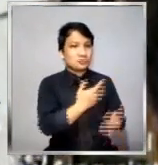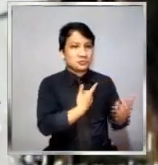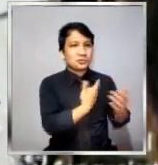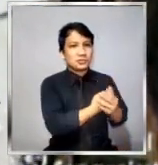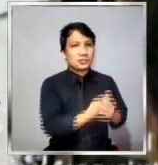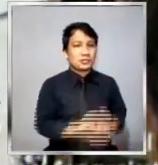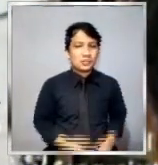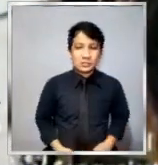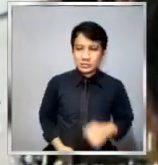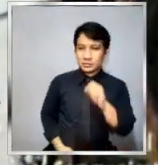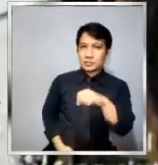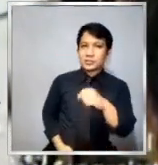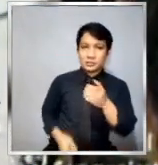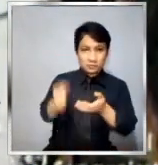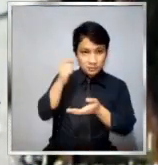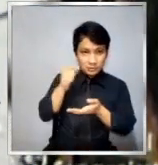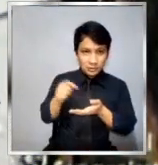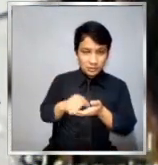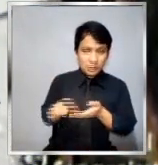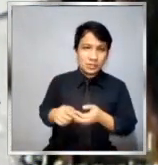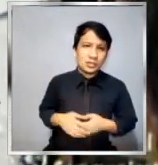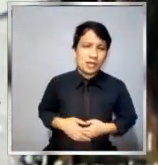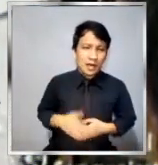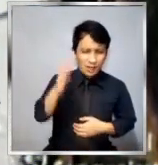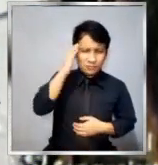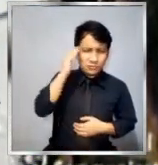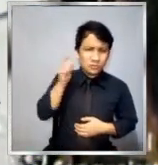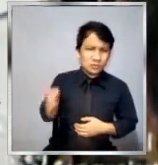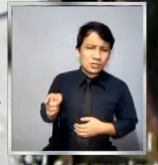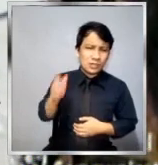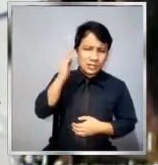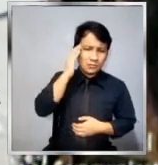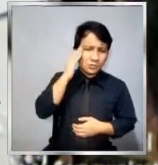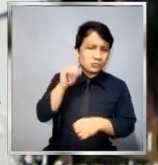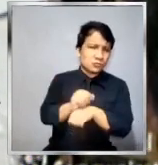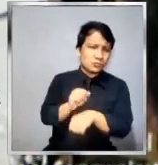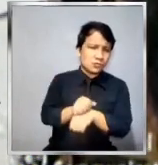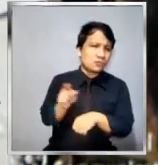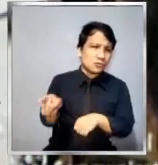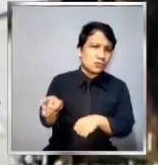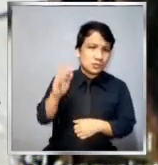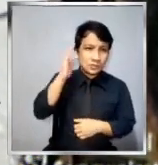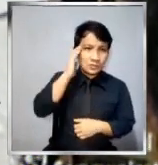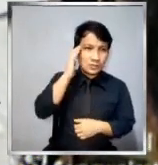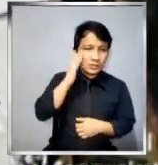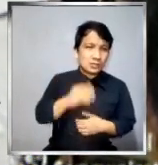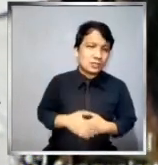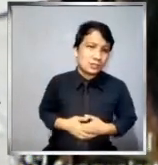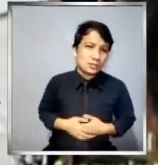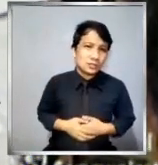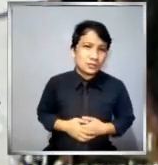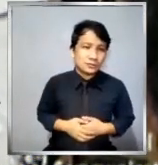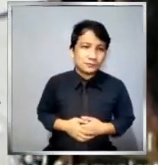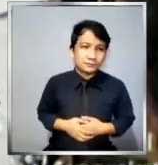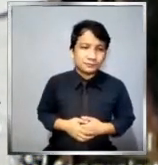boat. Actually, alam ko ang trabaho mo. Me, even an appointment, sometimes I want to take